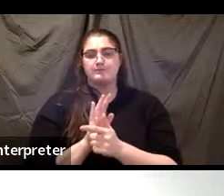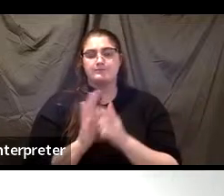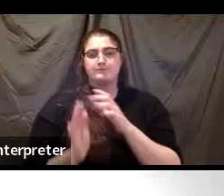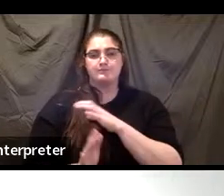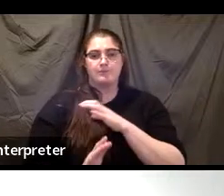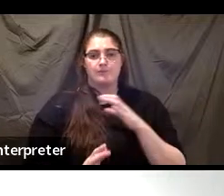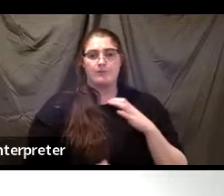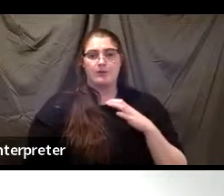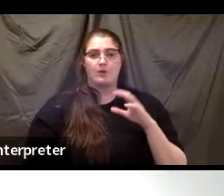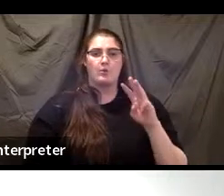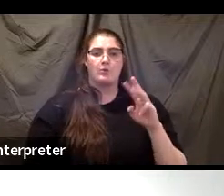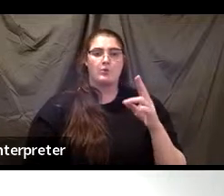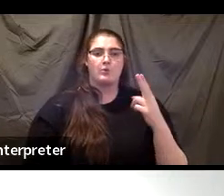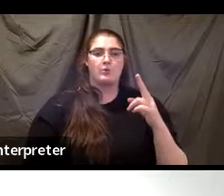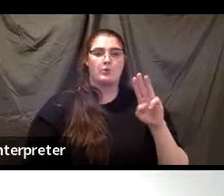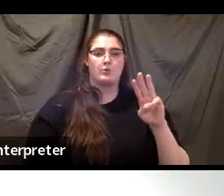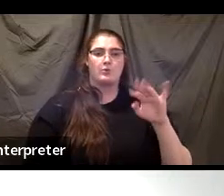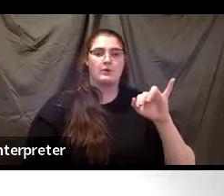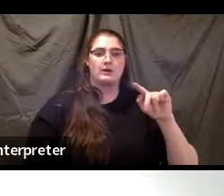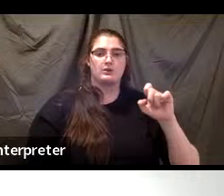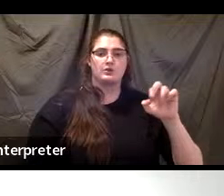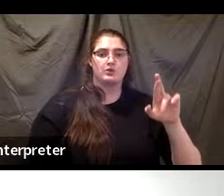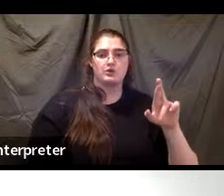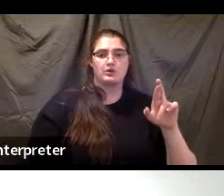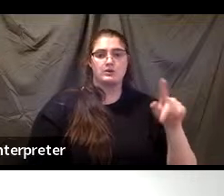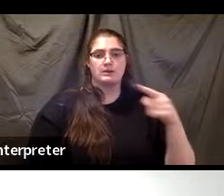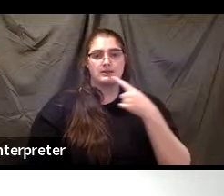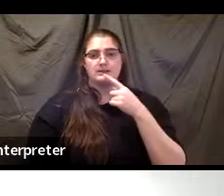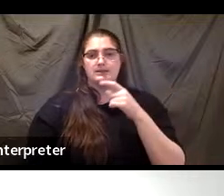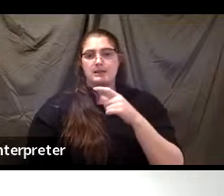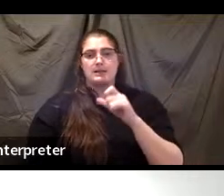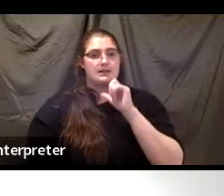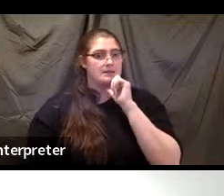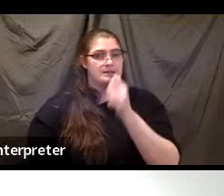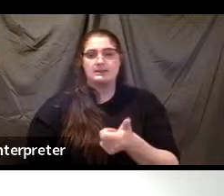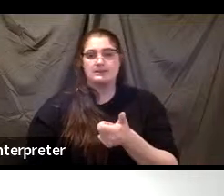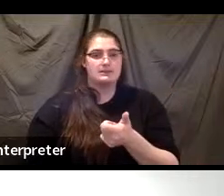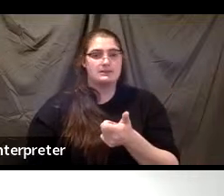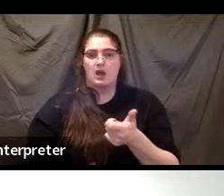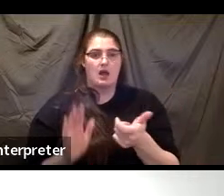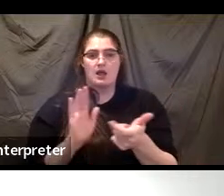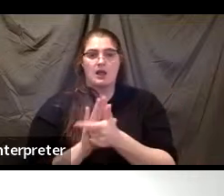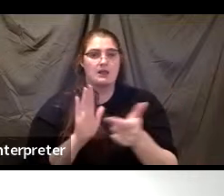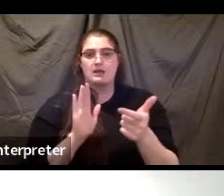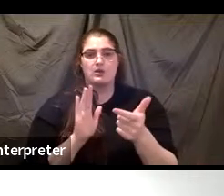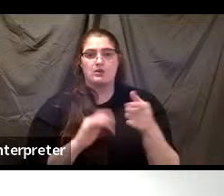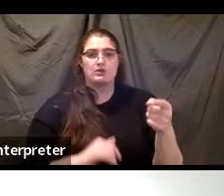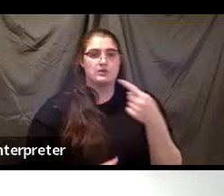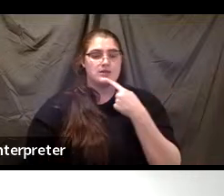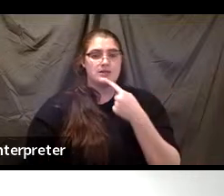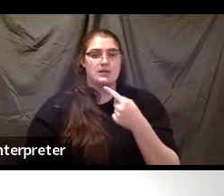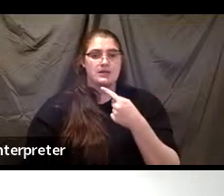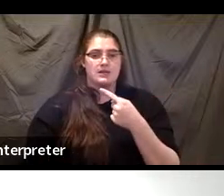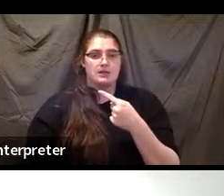Council Victor, and Council Victor said it's not illegal. She said,